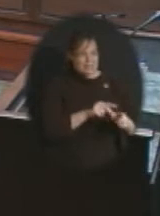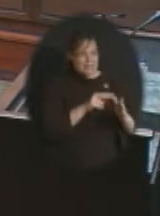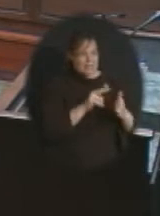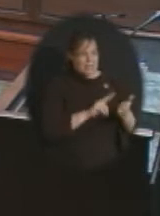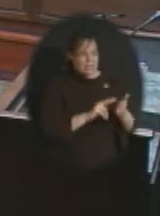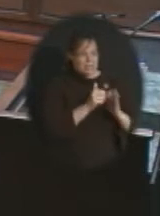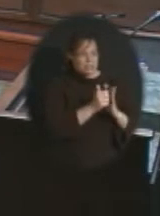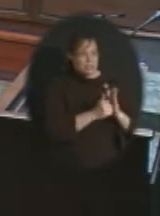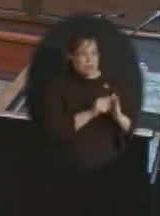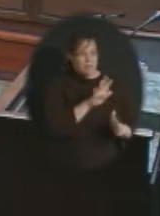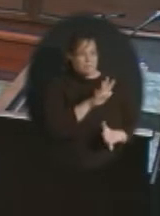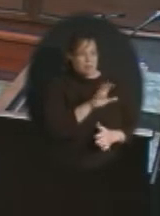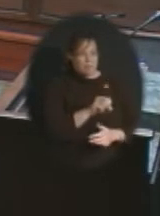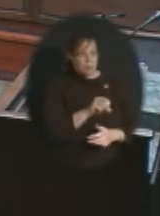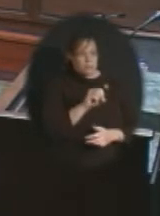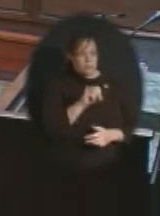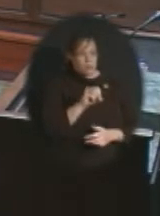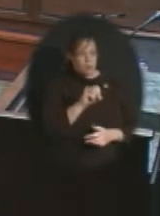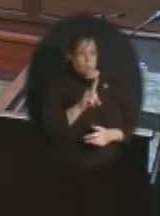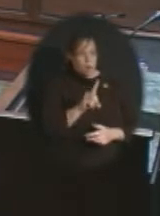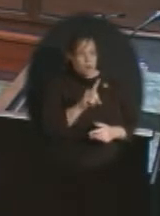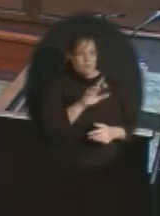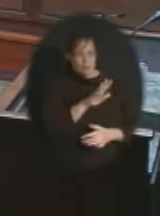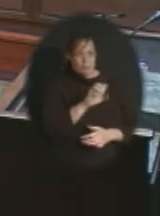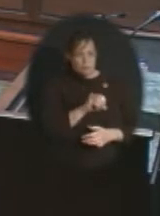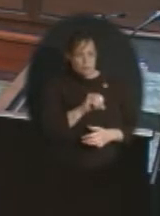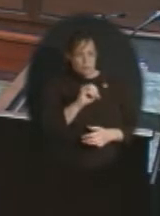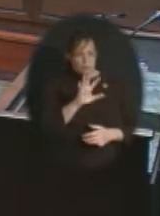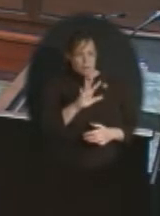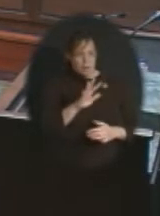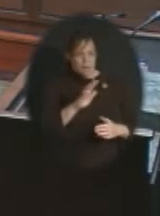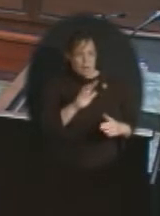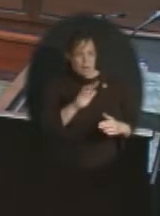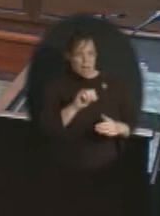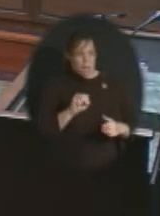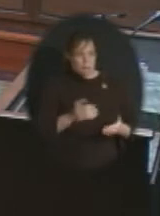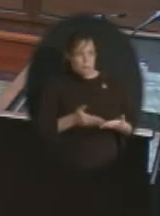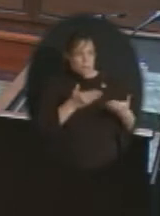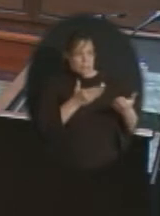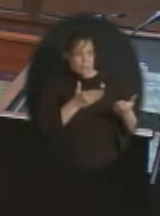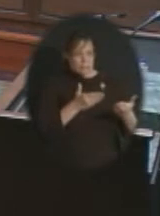numbered 5.01 to 5.05 as presented.